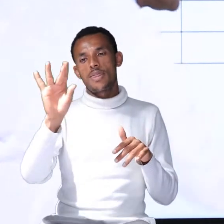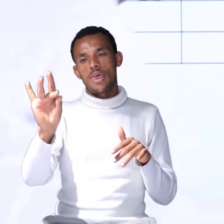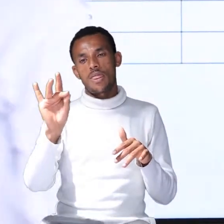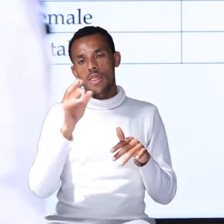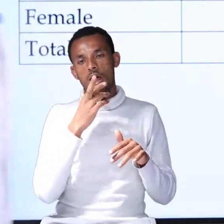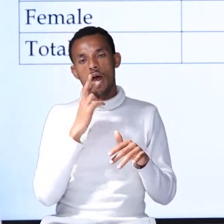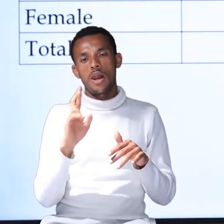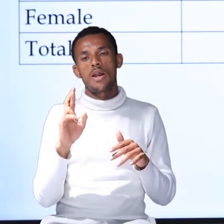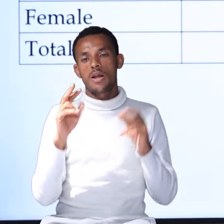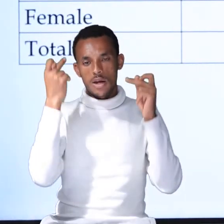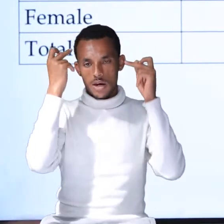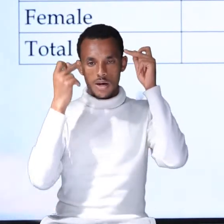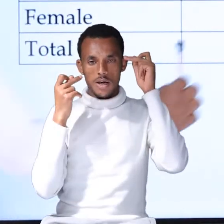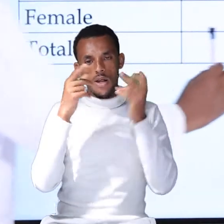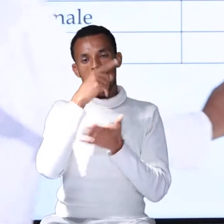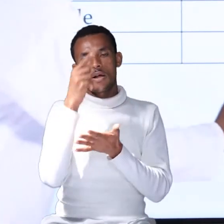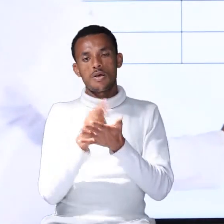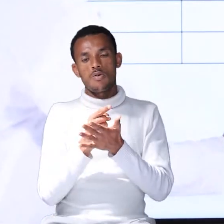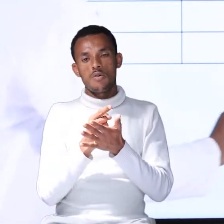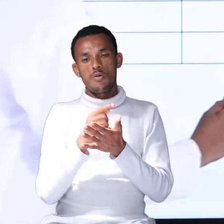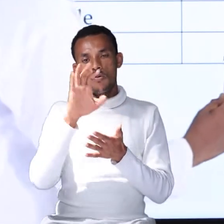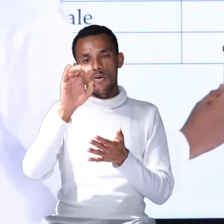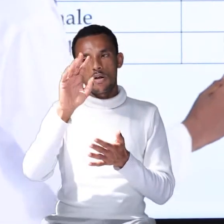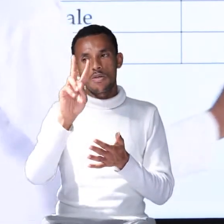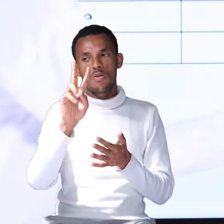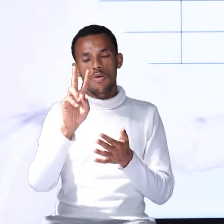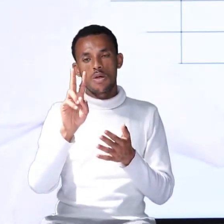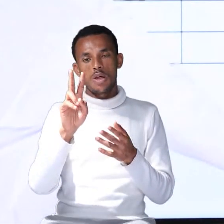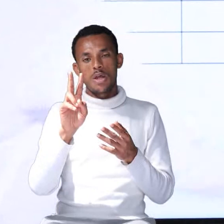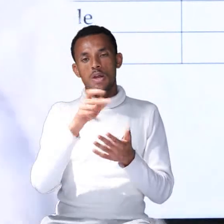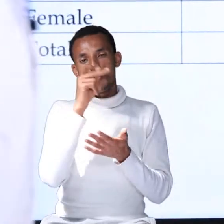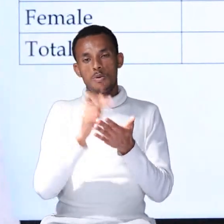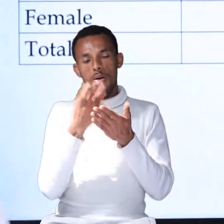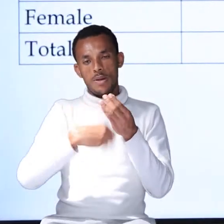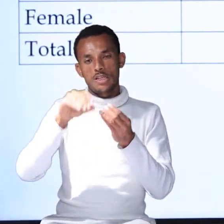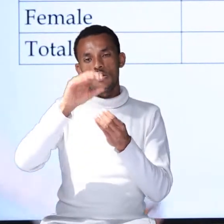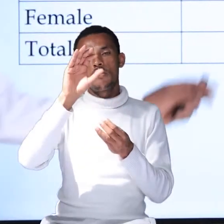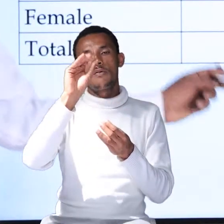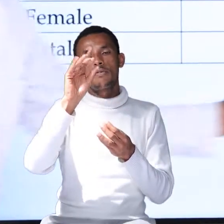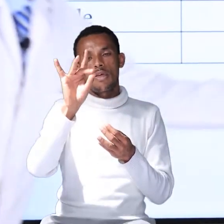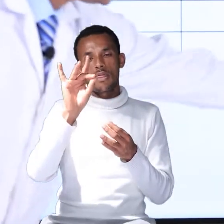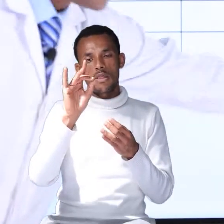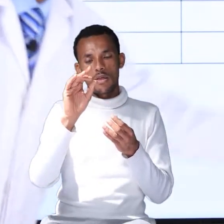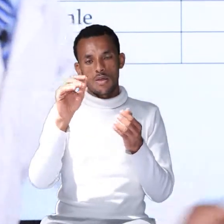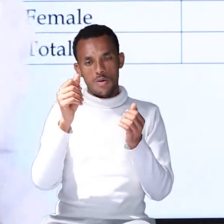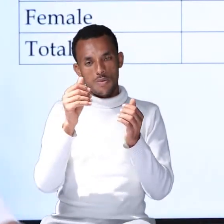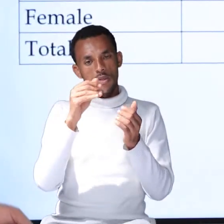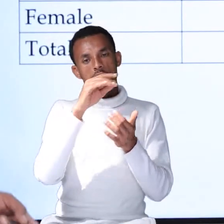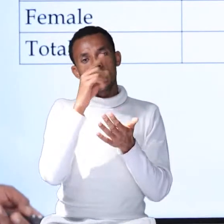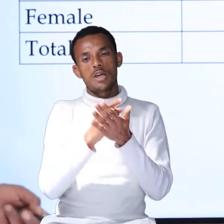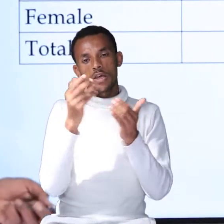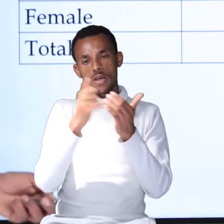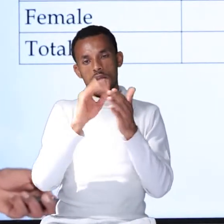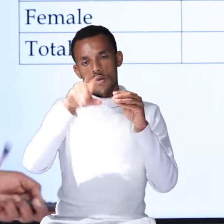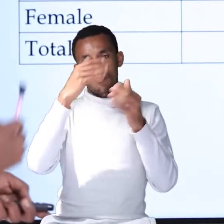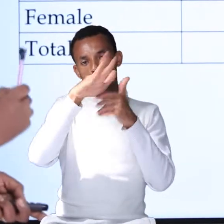are degree holders. 42 with diploma plus 58 with degree, it gives total number of